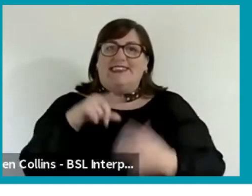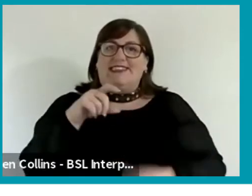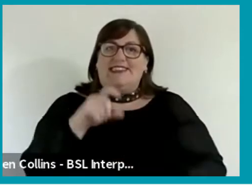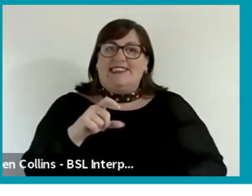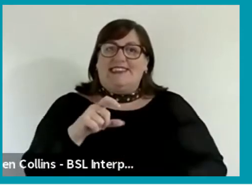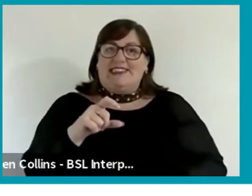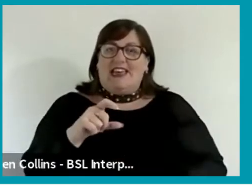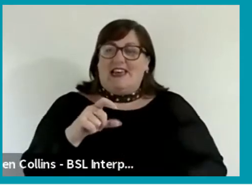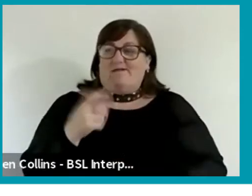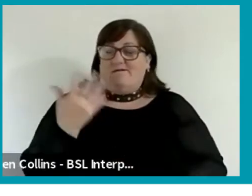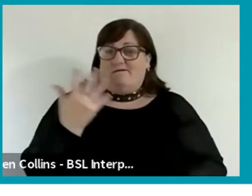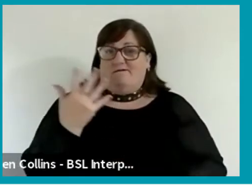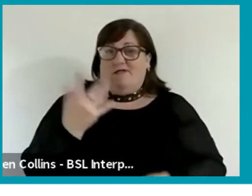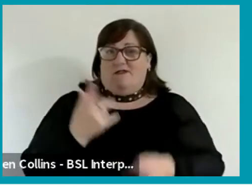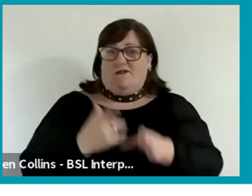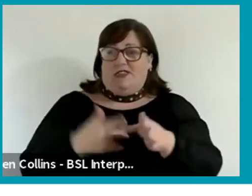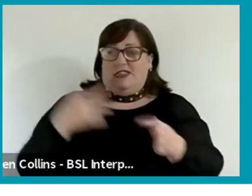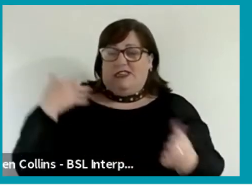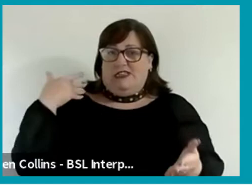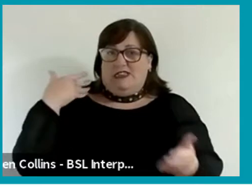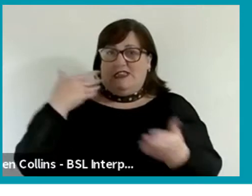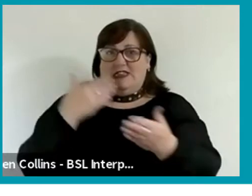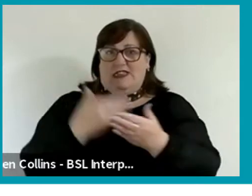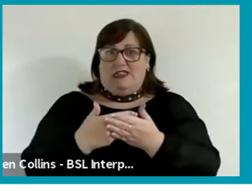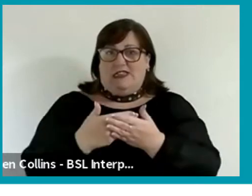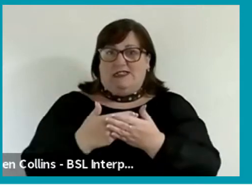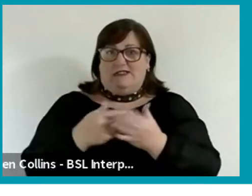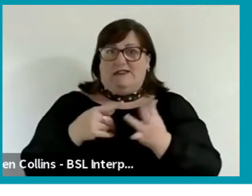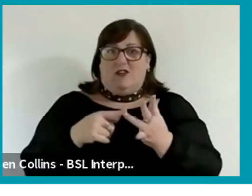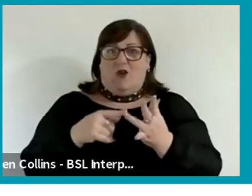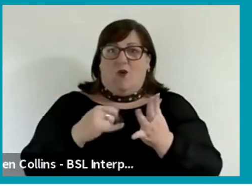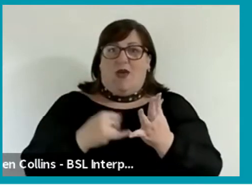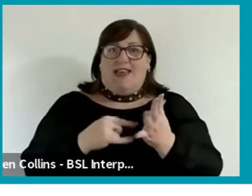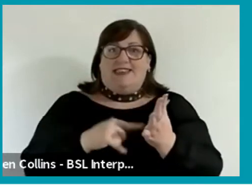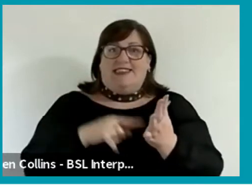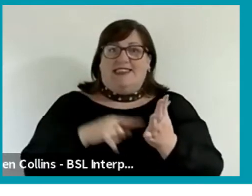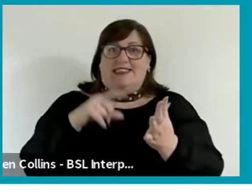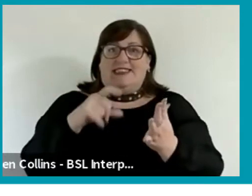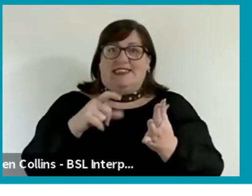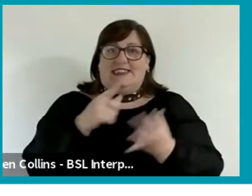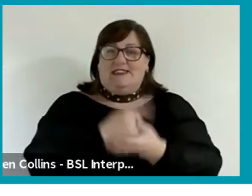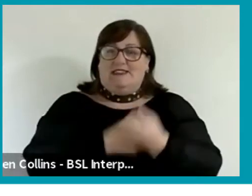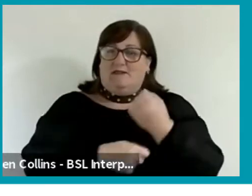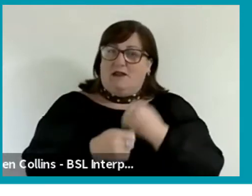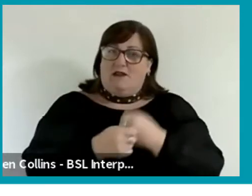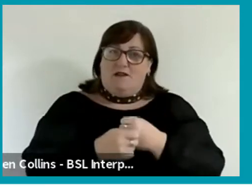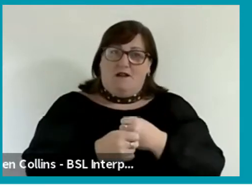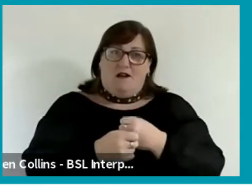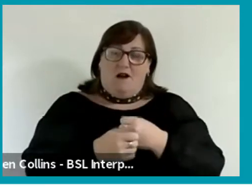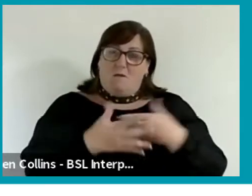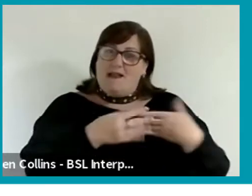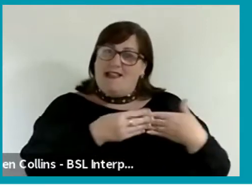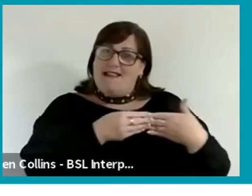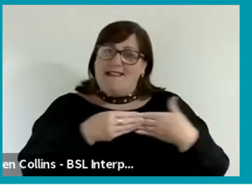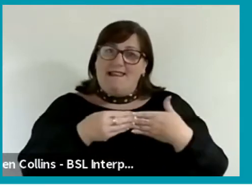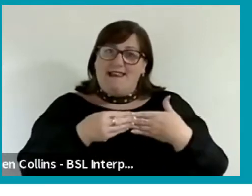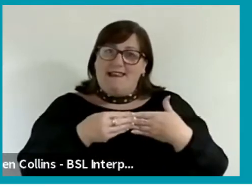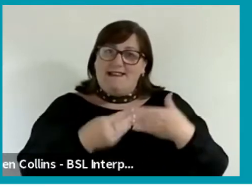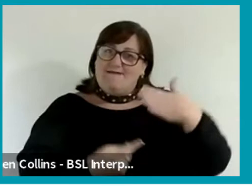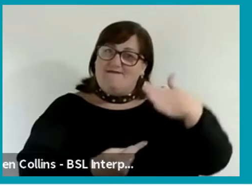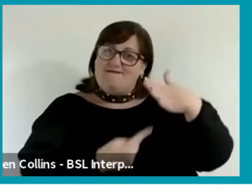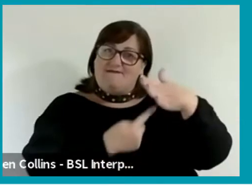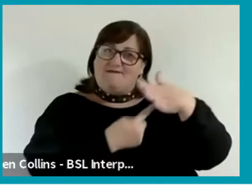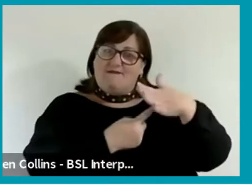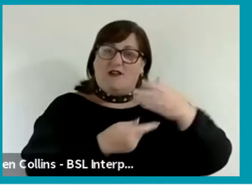years, OSTC has become one of the leading trading companies globally. Their success is focused on hiring